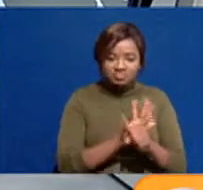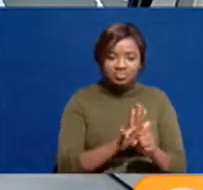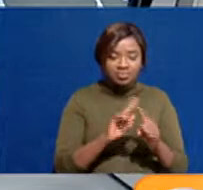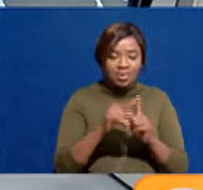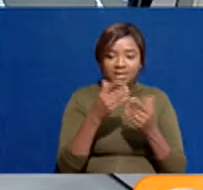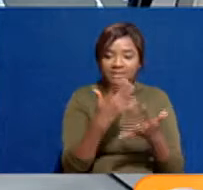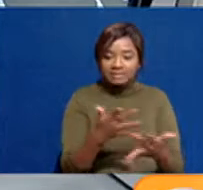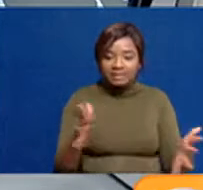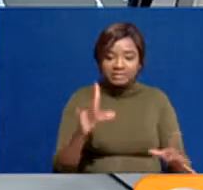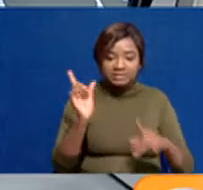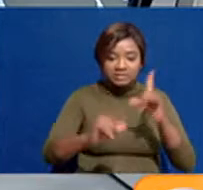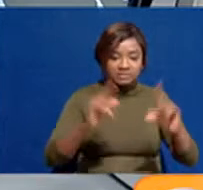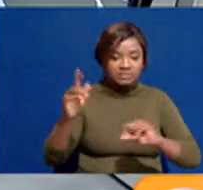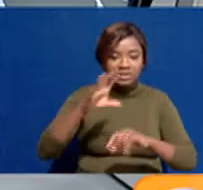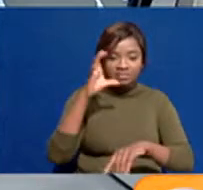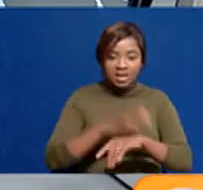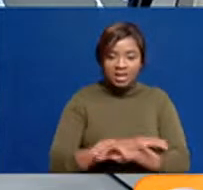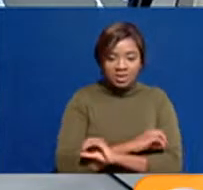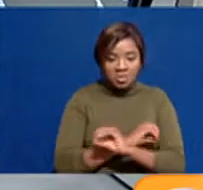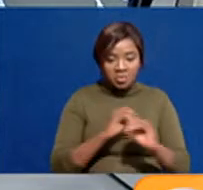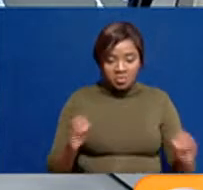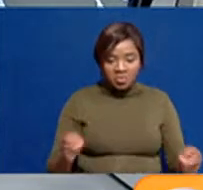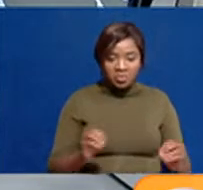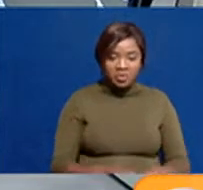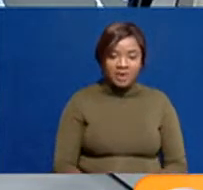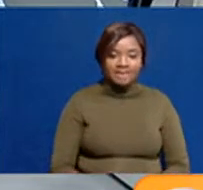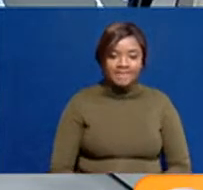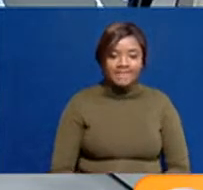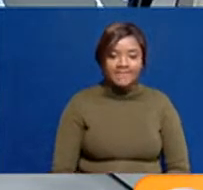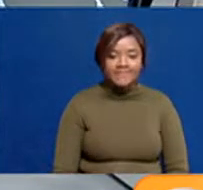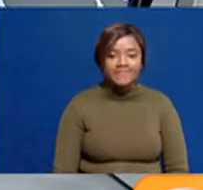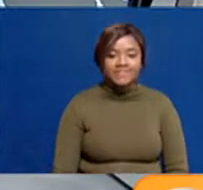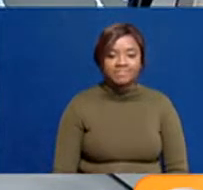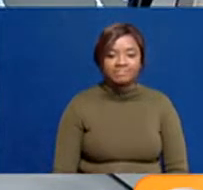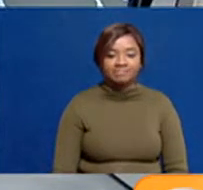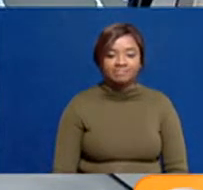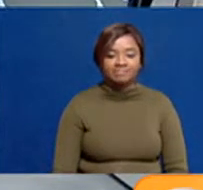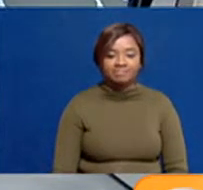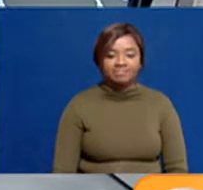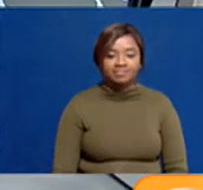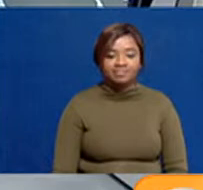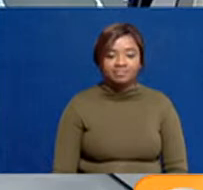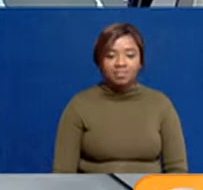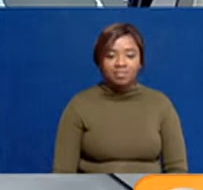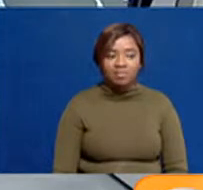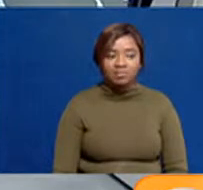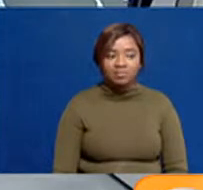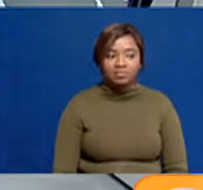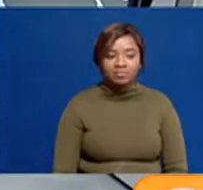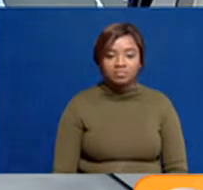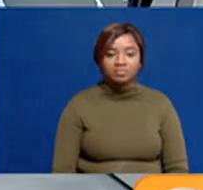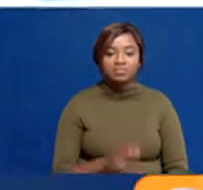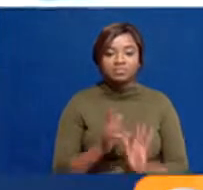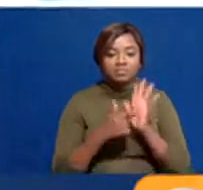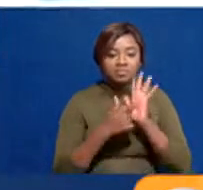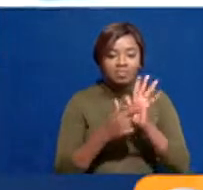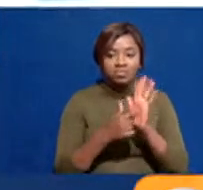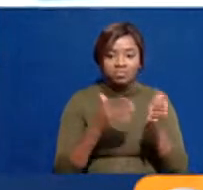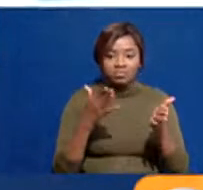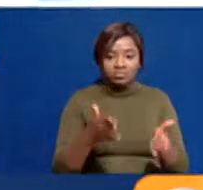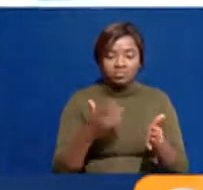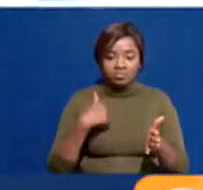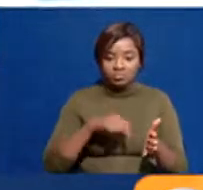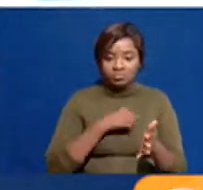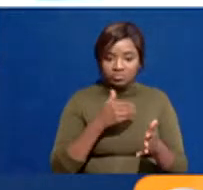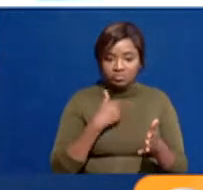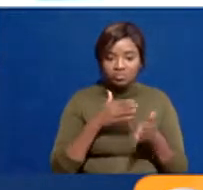way to subsidize the cost of living in this country. What we are doing right now, we have our own way of reducing the cost of